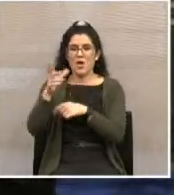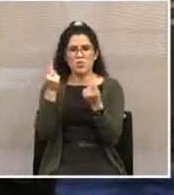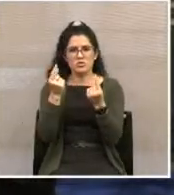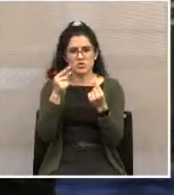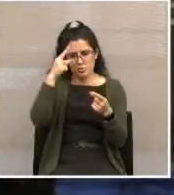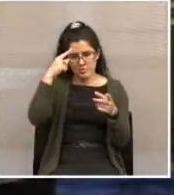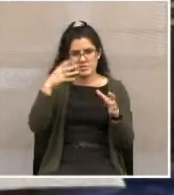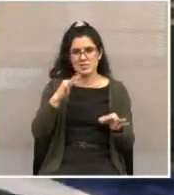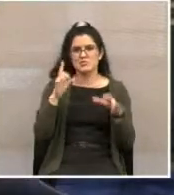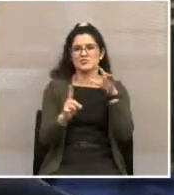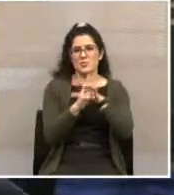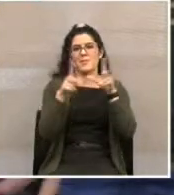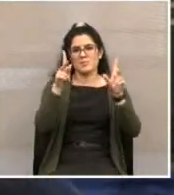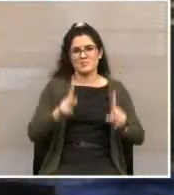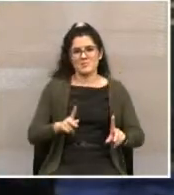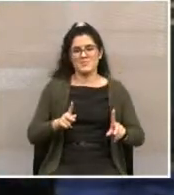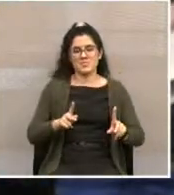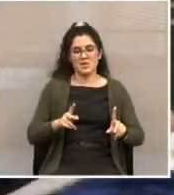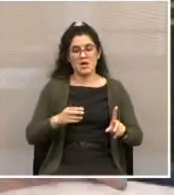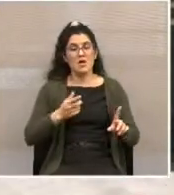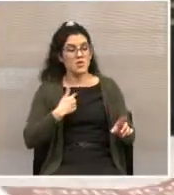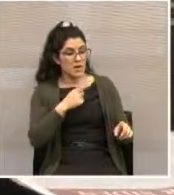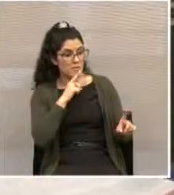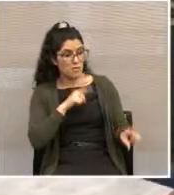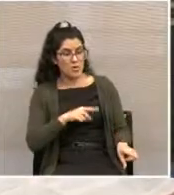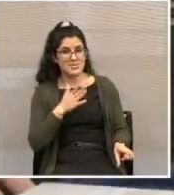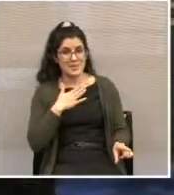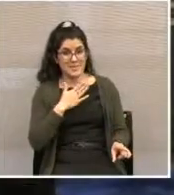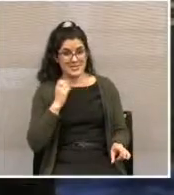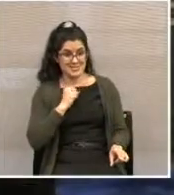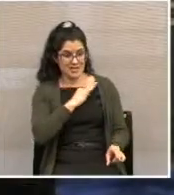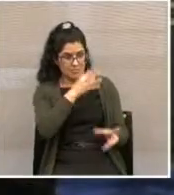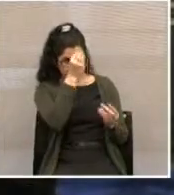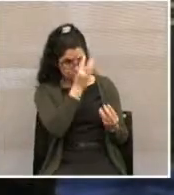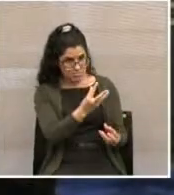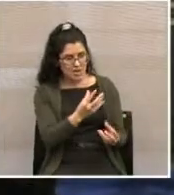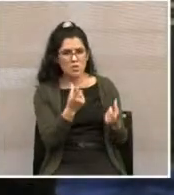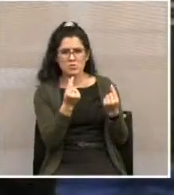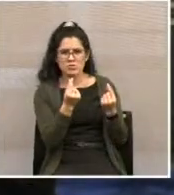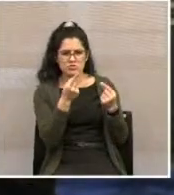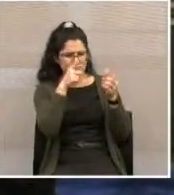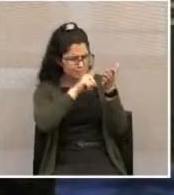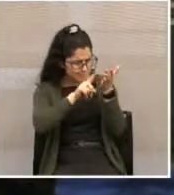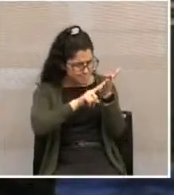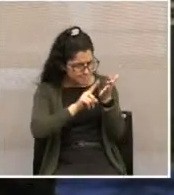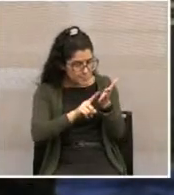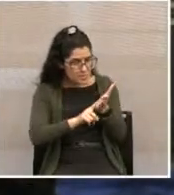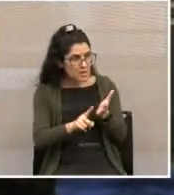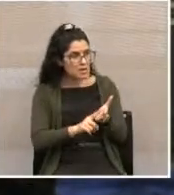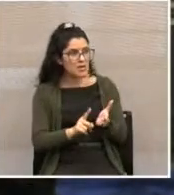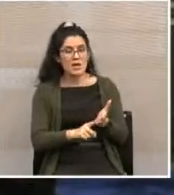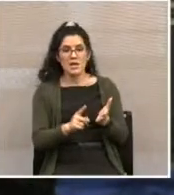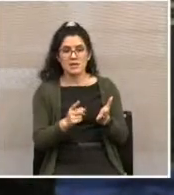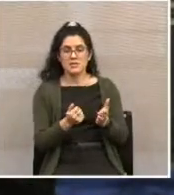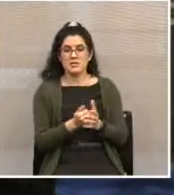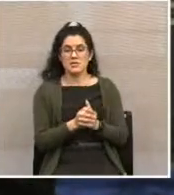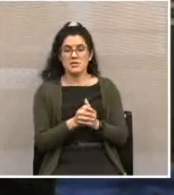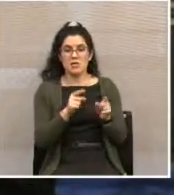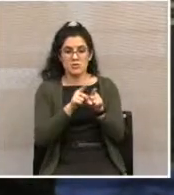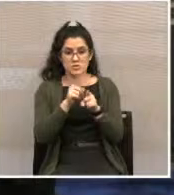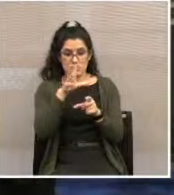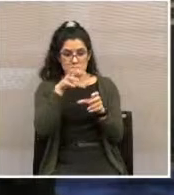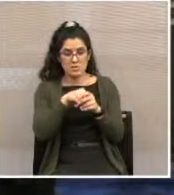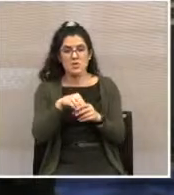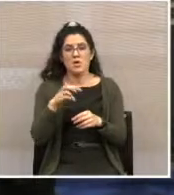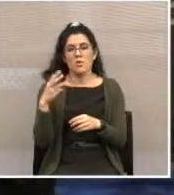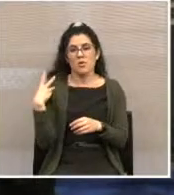sites. When I reported this to my staff, and they started investigating, and it was reported in various outlets, including Politico,